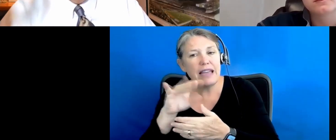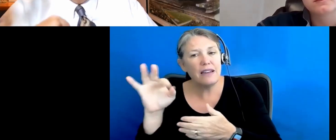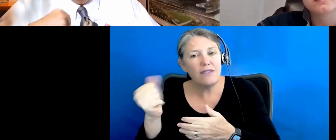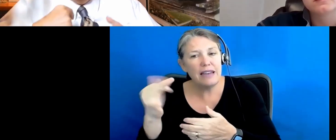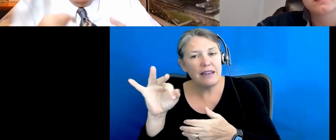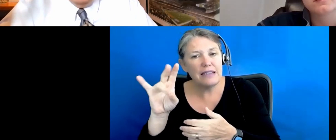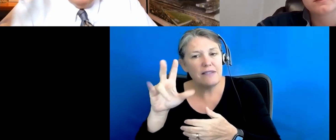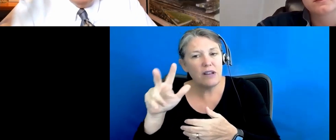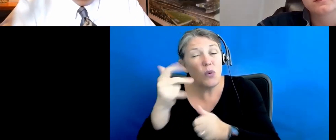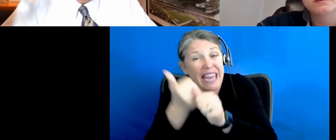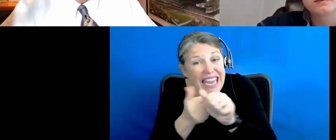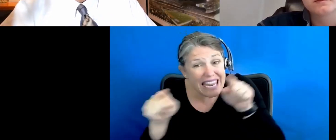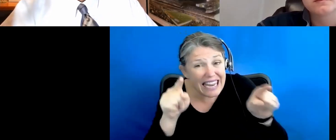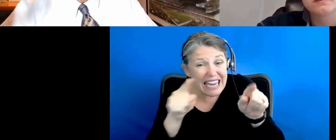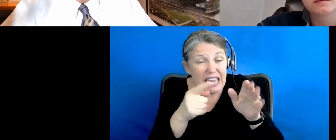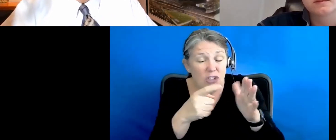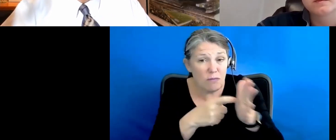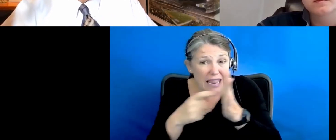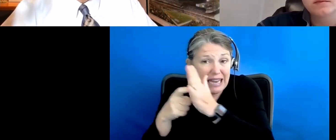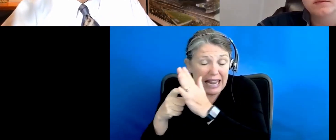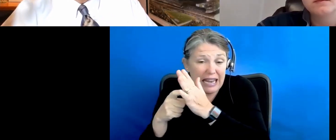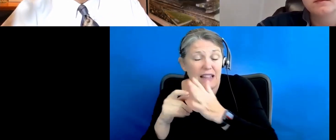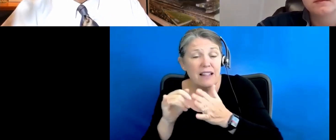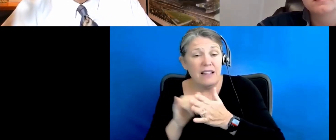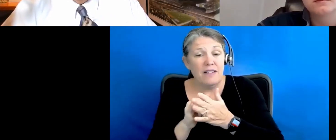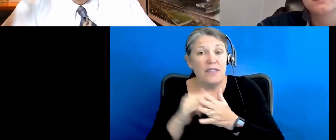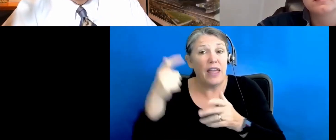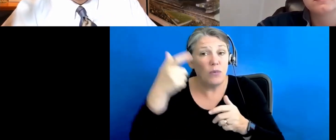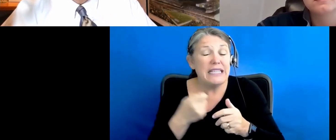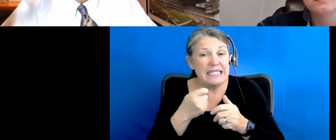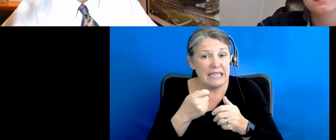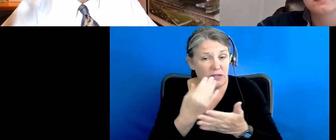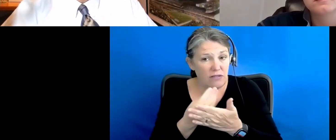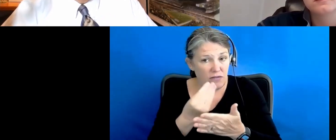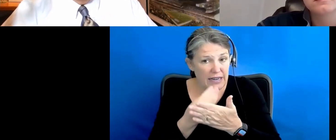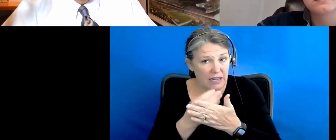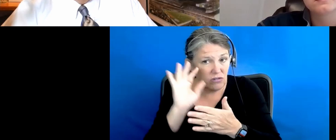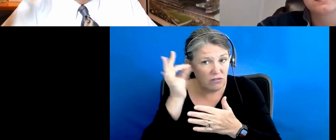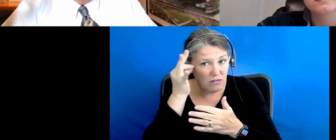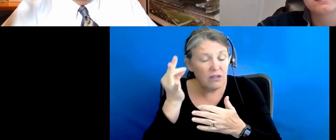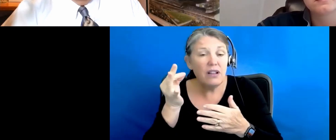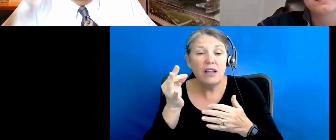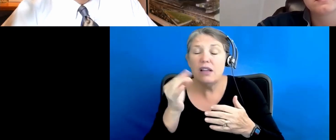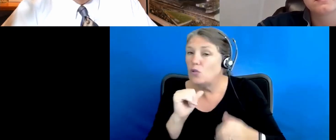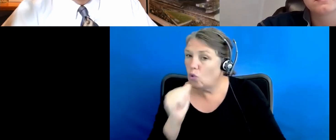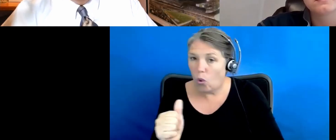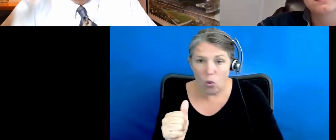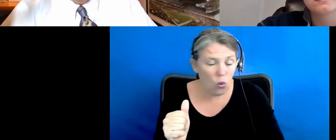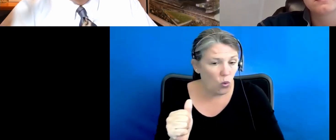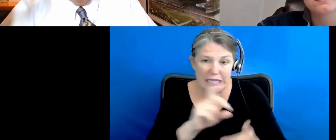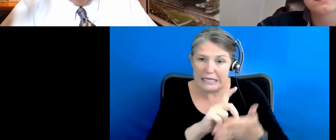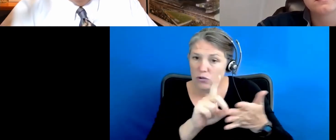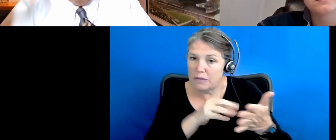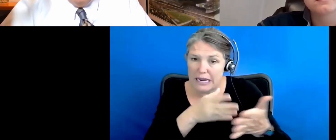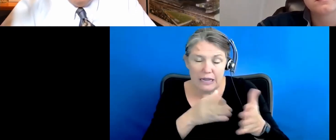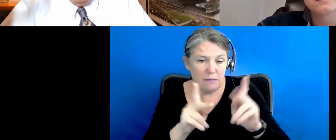1973. Each mandate that recipients of federal financial assistance do not discriminate against